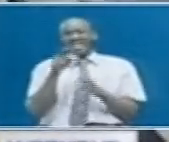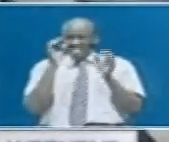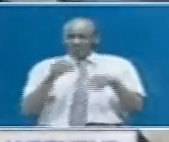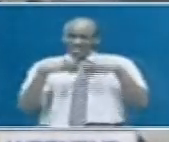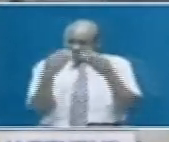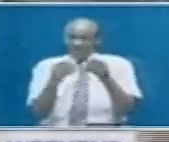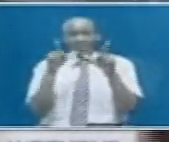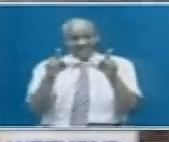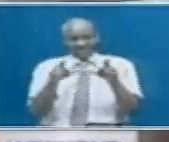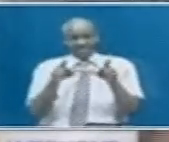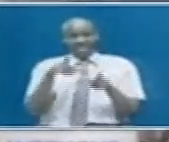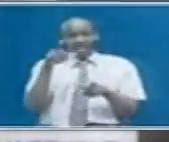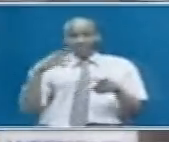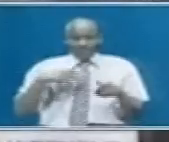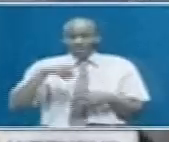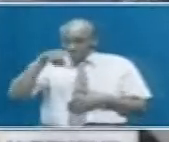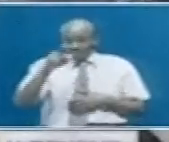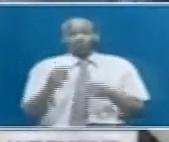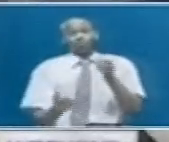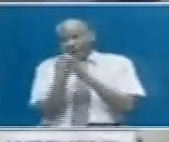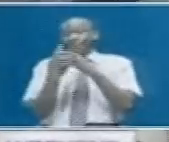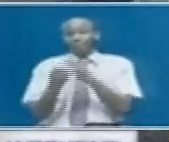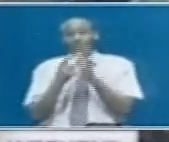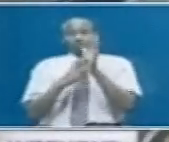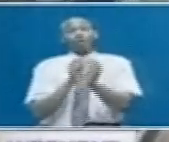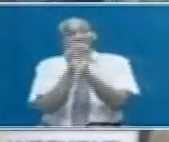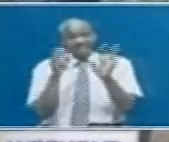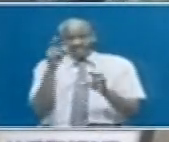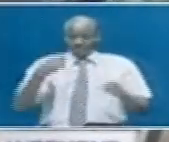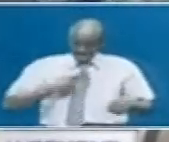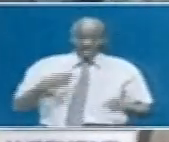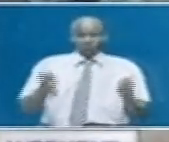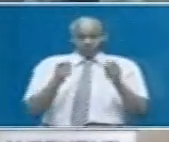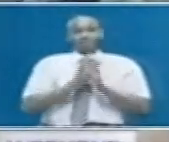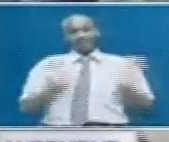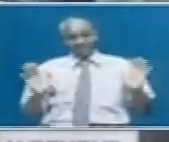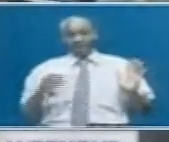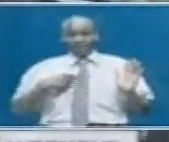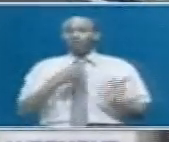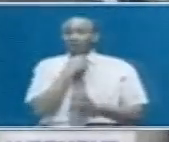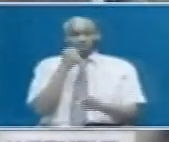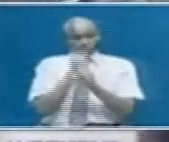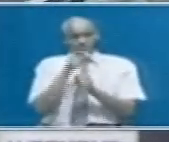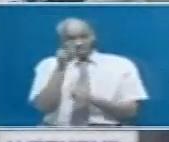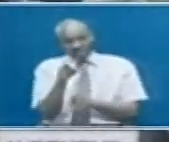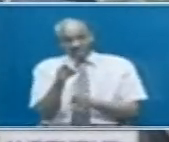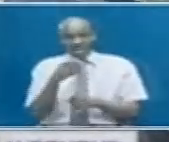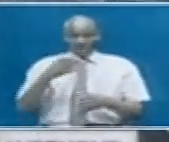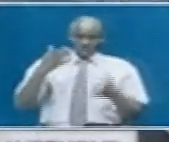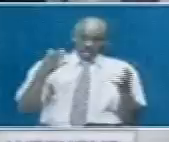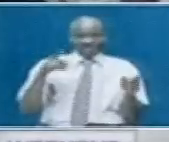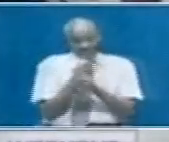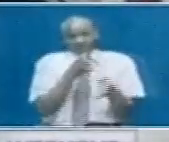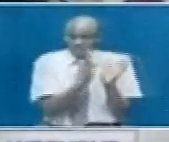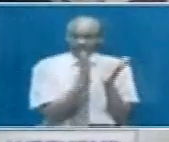wangepatiwa license, kila mtu wachitokeze, kila mtu waseme mimi ni mchawi, nataka nifanye uchawi wangu kwa aina